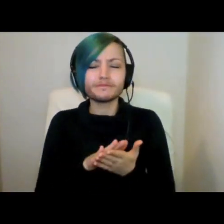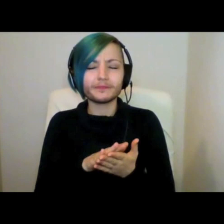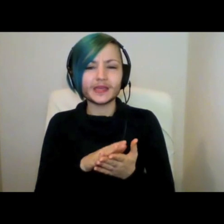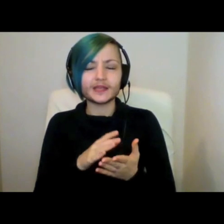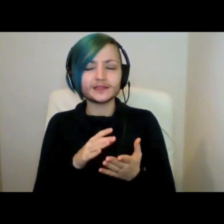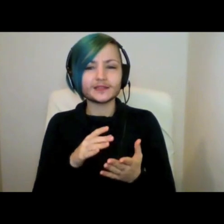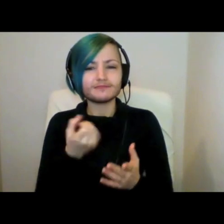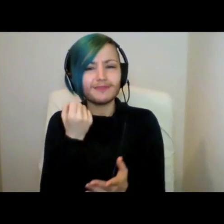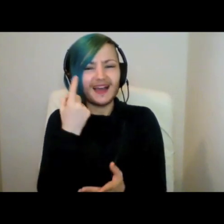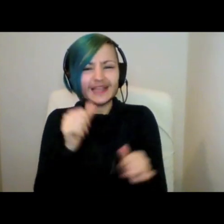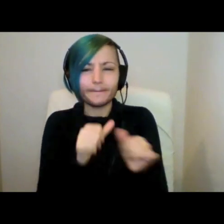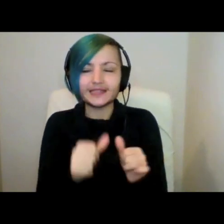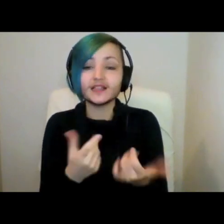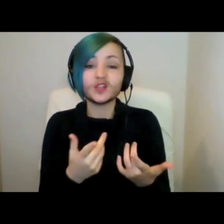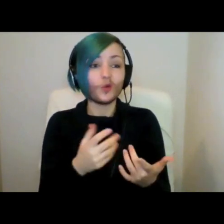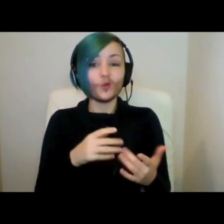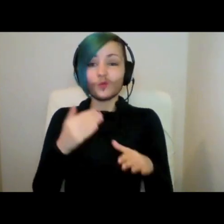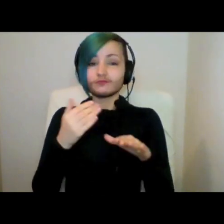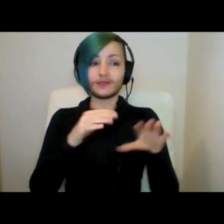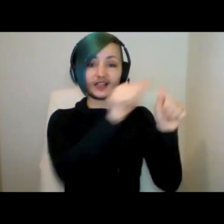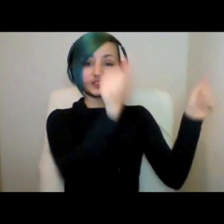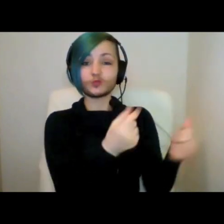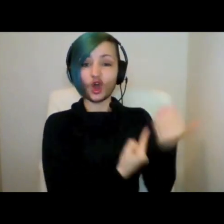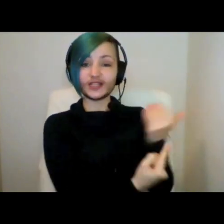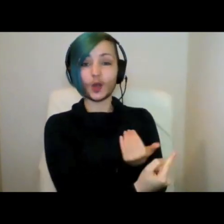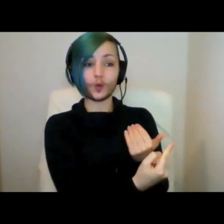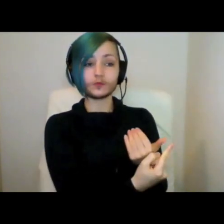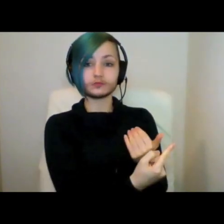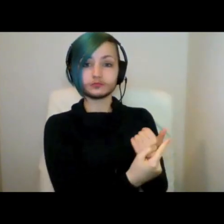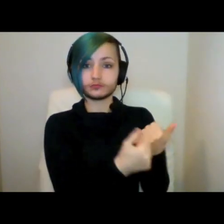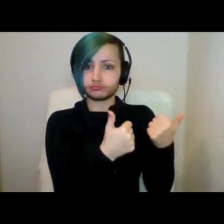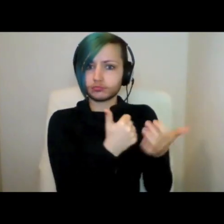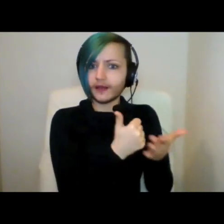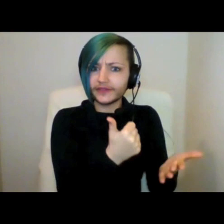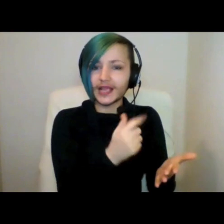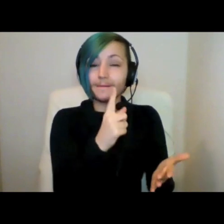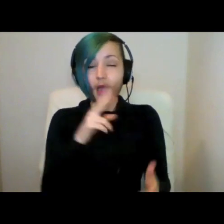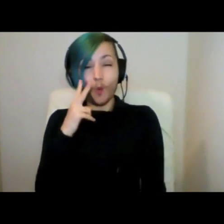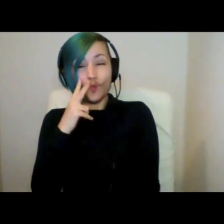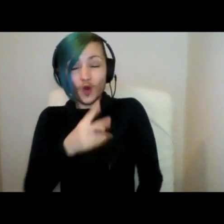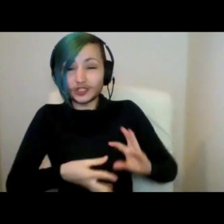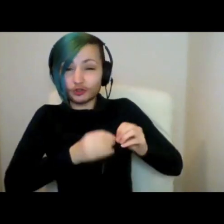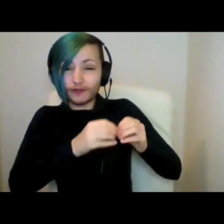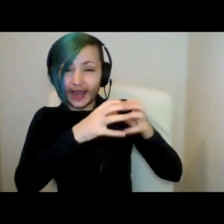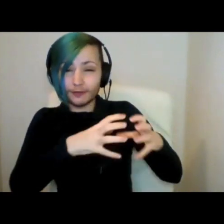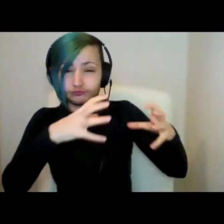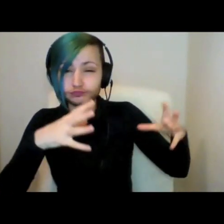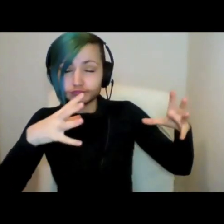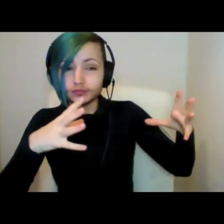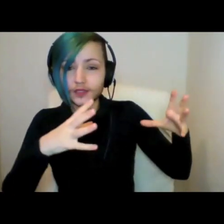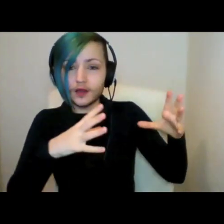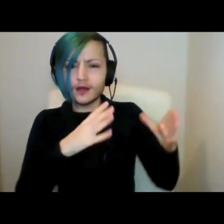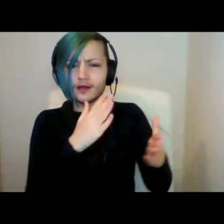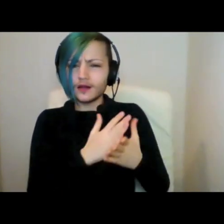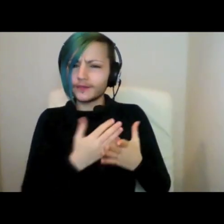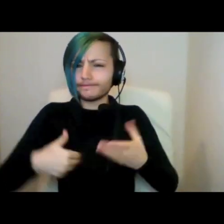strong and stands alone beautifully, but she is, once she's there making it, the energy completely